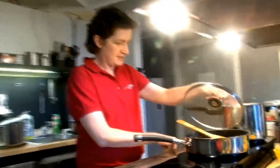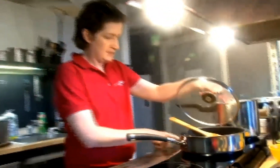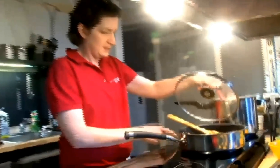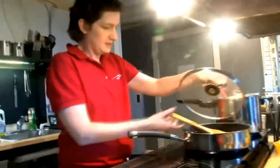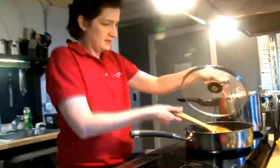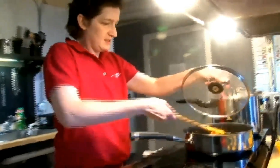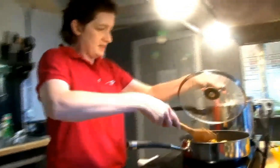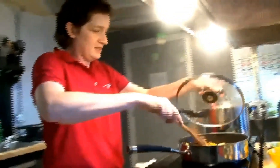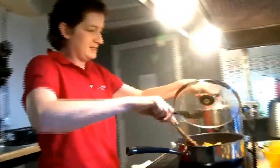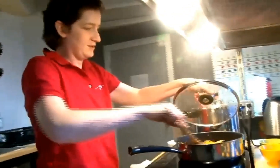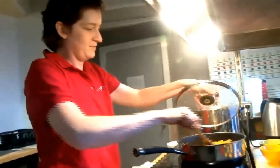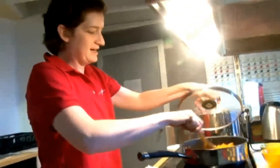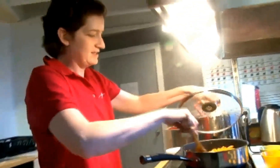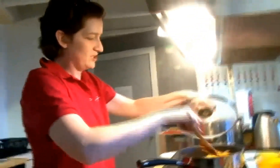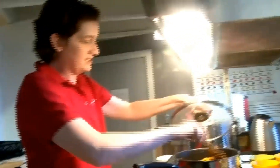a